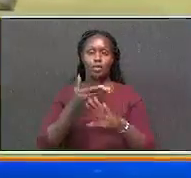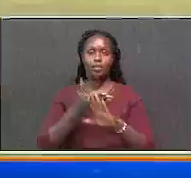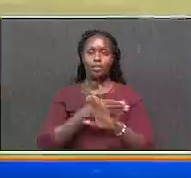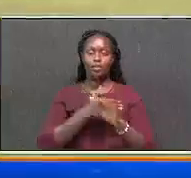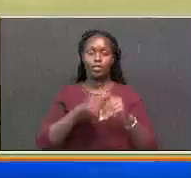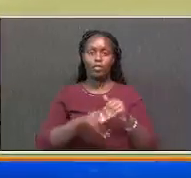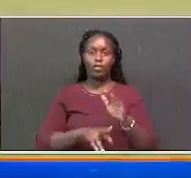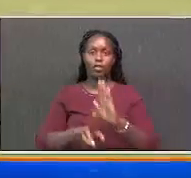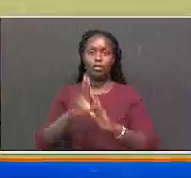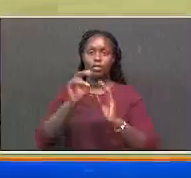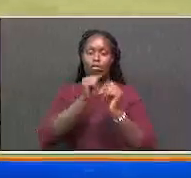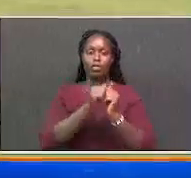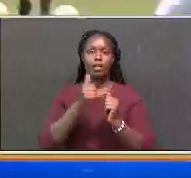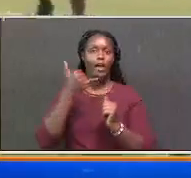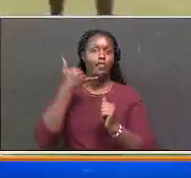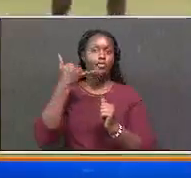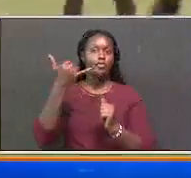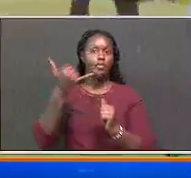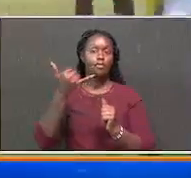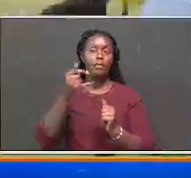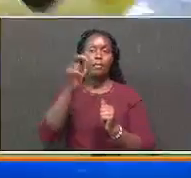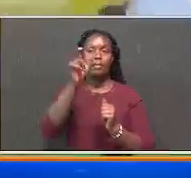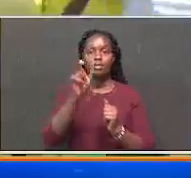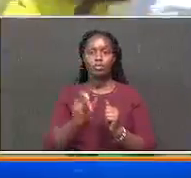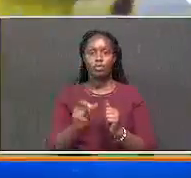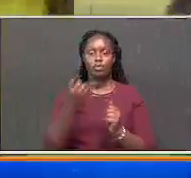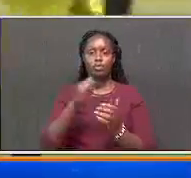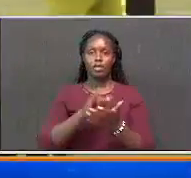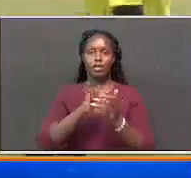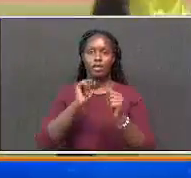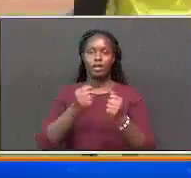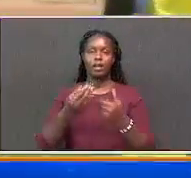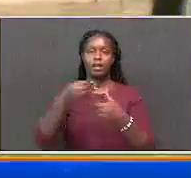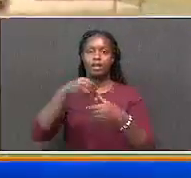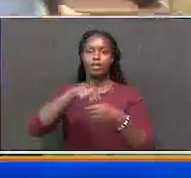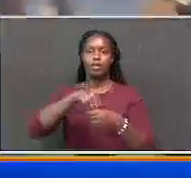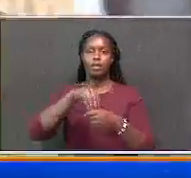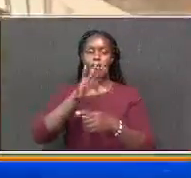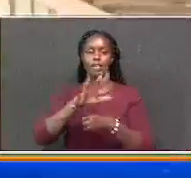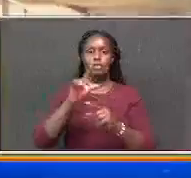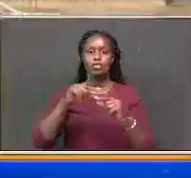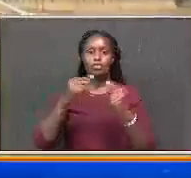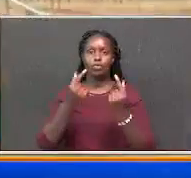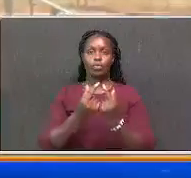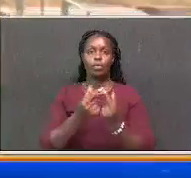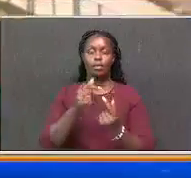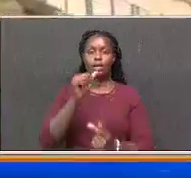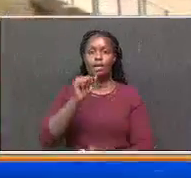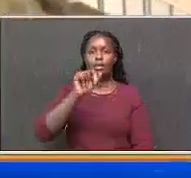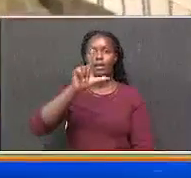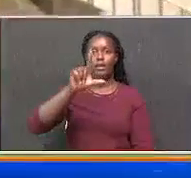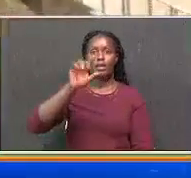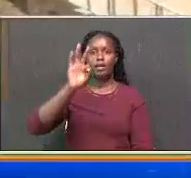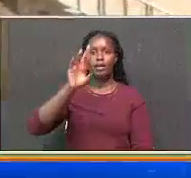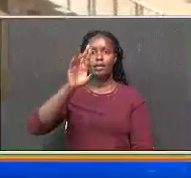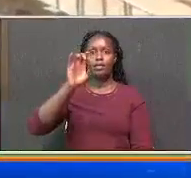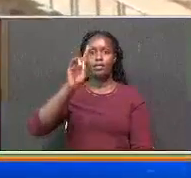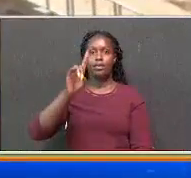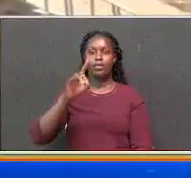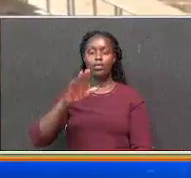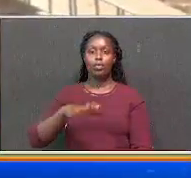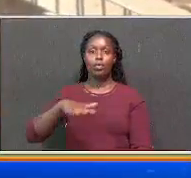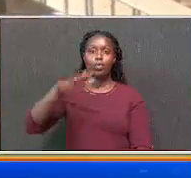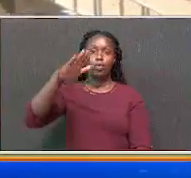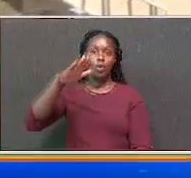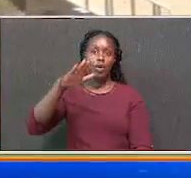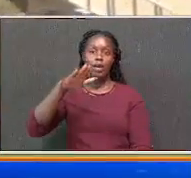with a phone call to him personally in a bid to include him in his squad. Alfred was born and raised in Kenya to a Kenyan mother